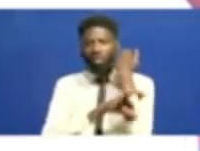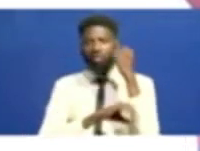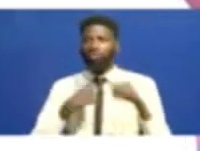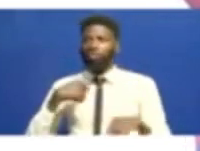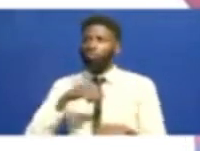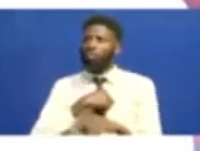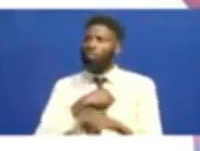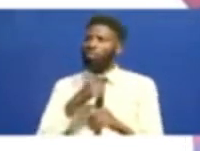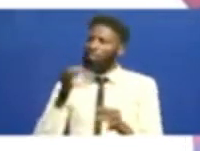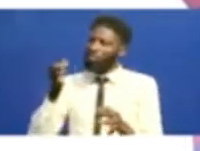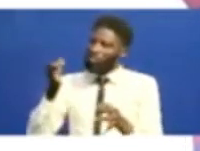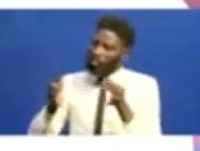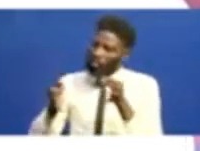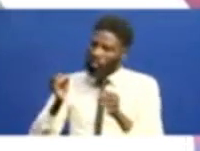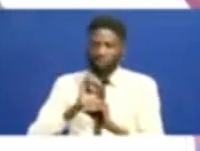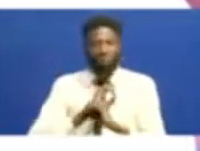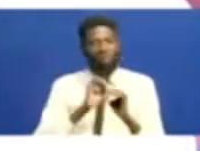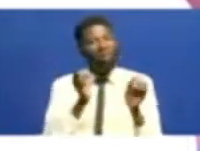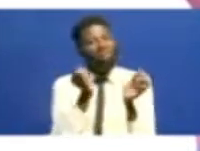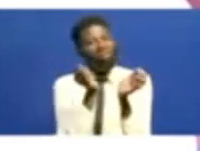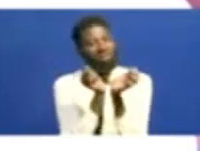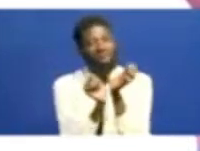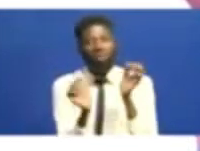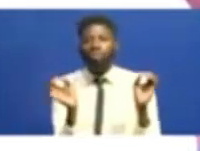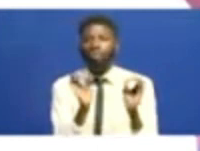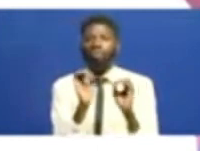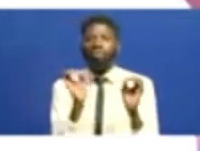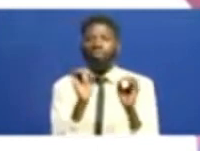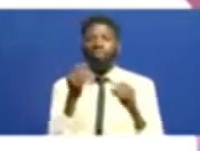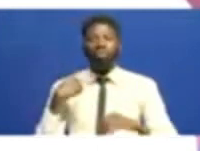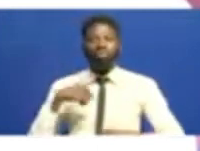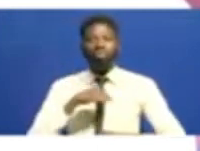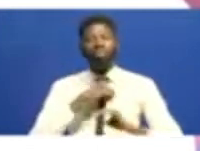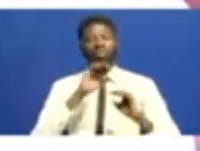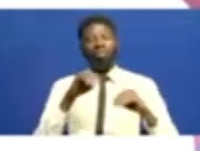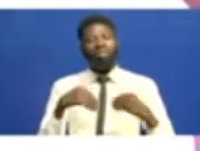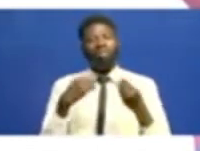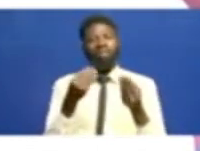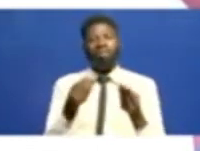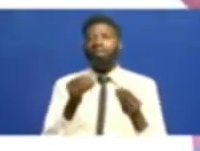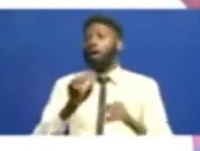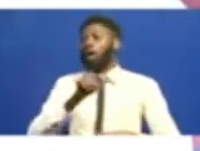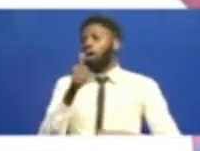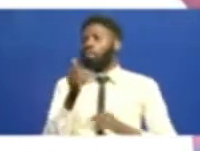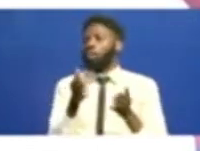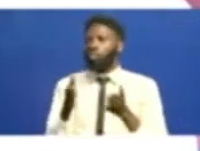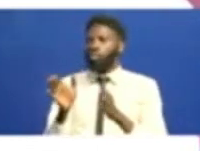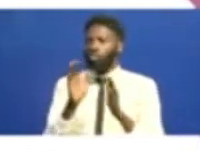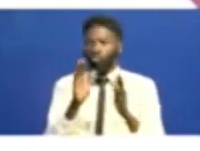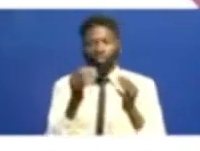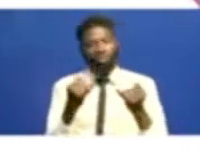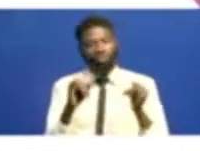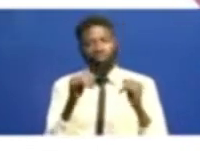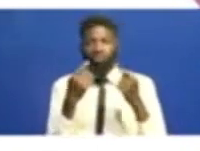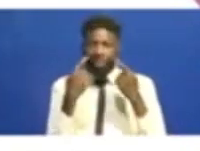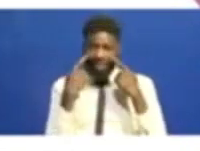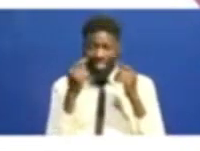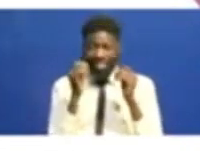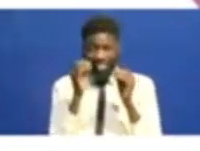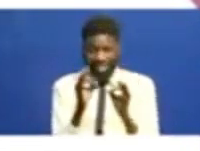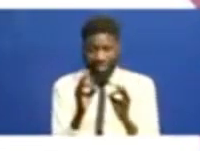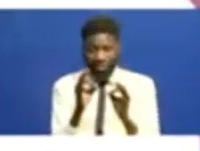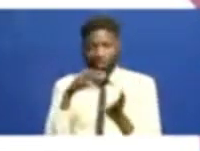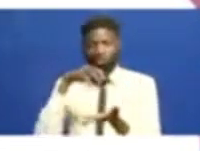you. We are just creating an opportunity for others to also try and see whether they can turn around the situation at the Kenya Airports